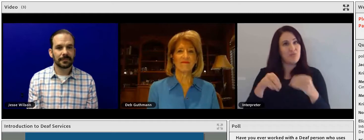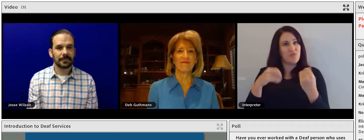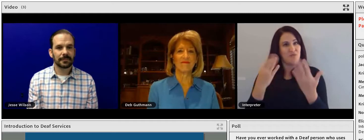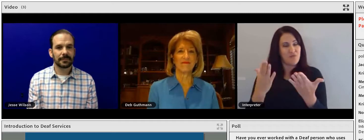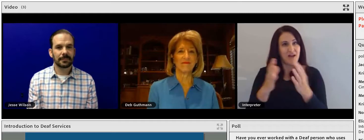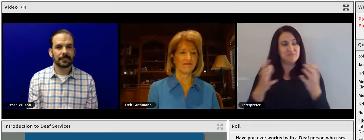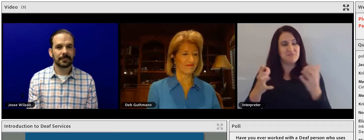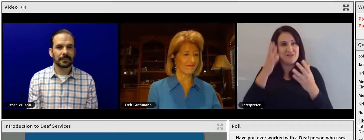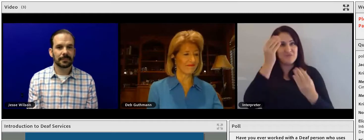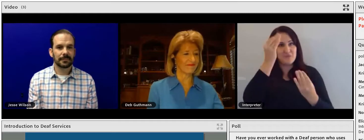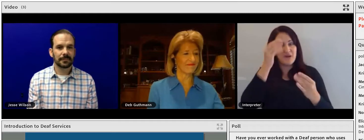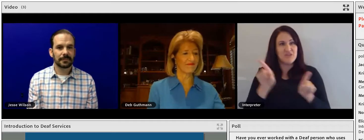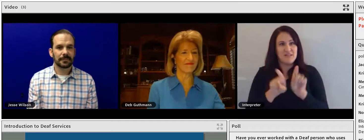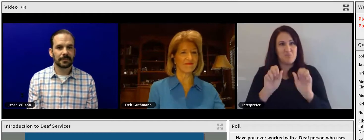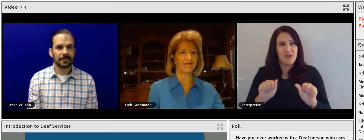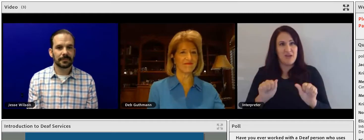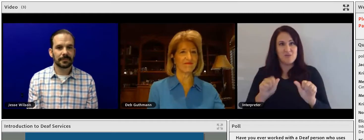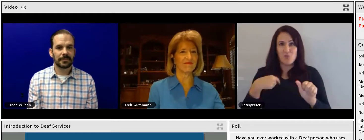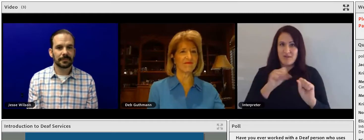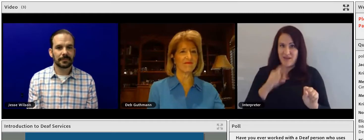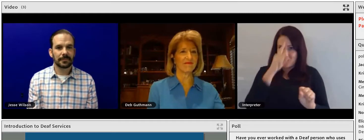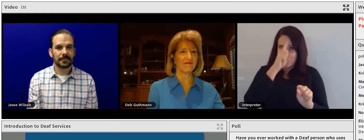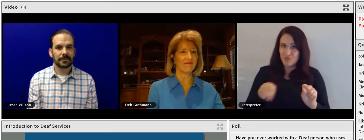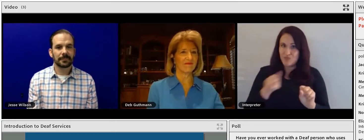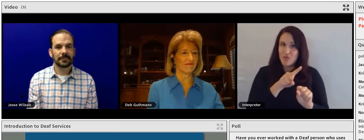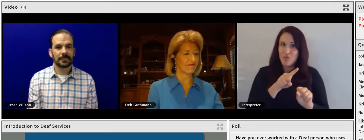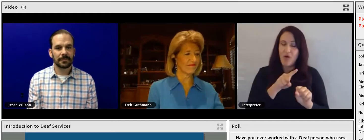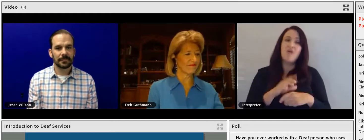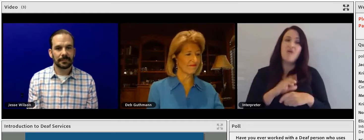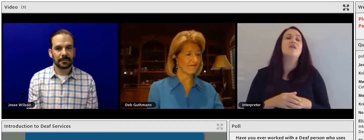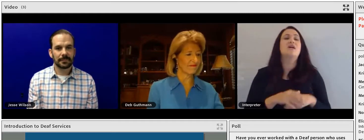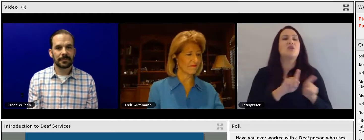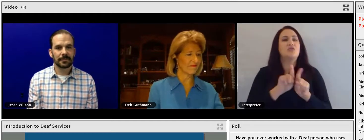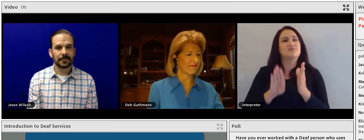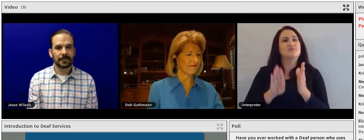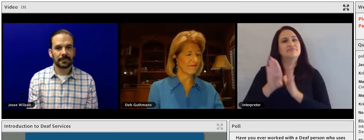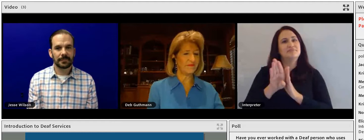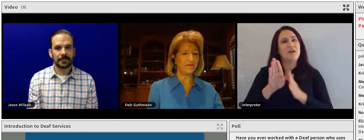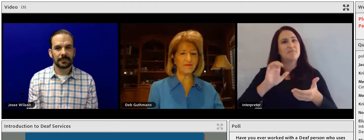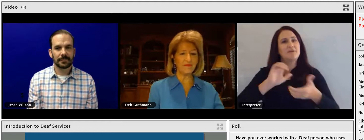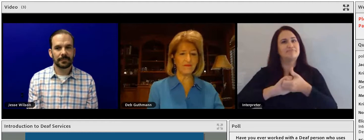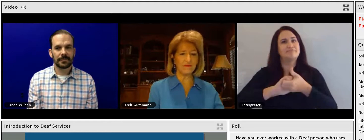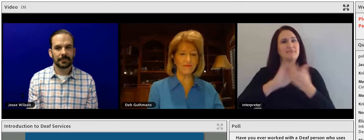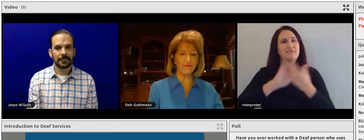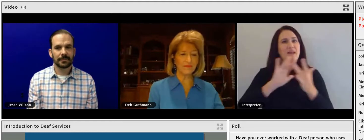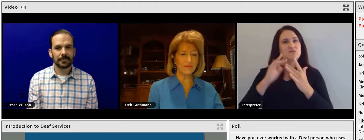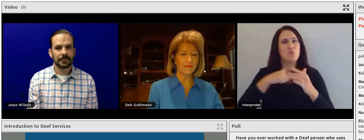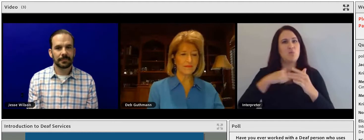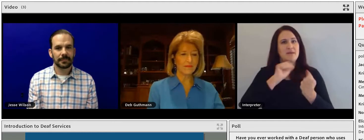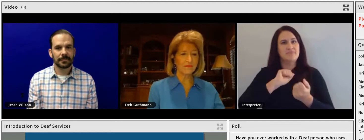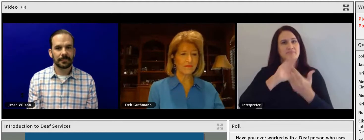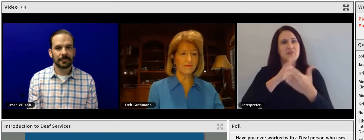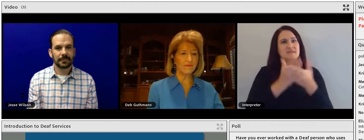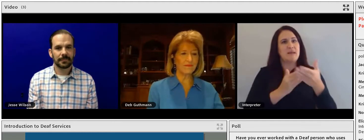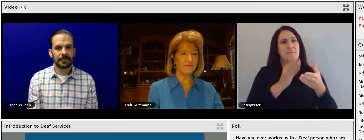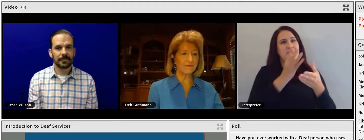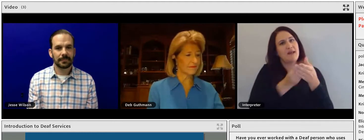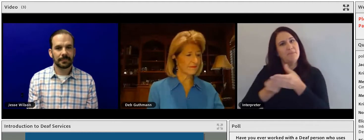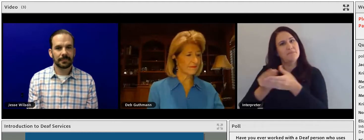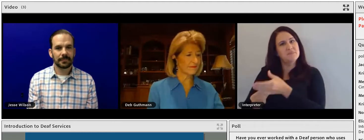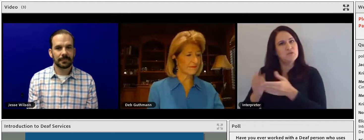much information as we can to you in this format and to develop a network so that we can address some of the gaps that you'll learn about